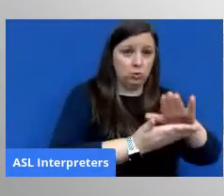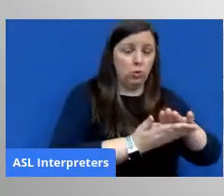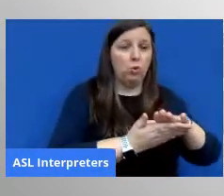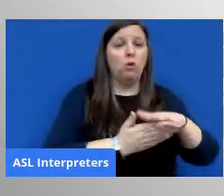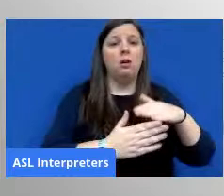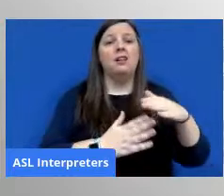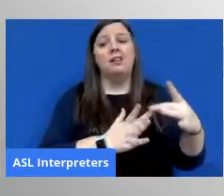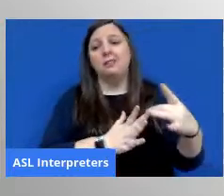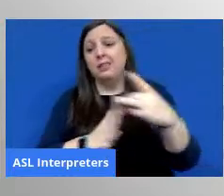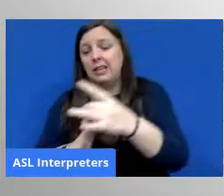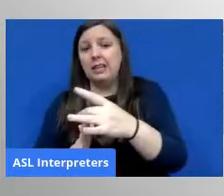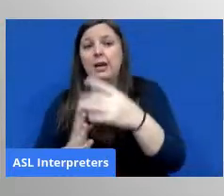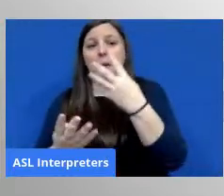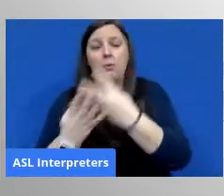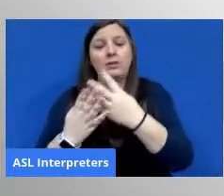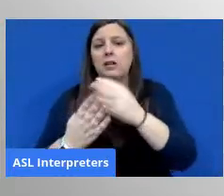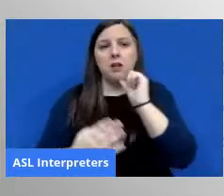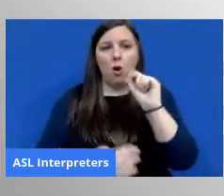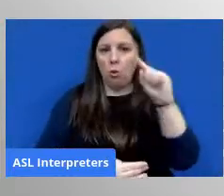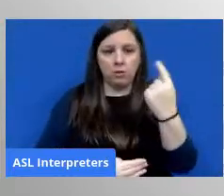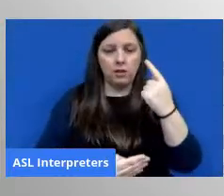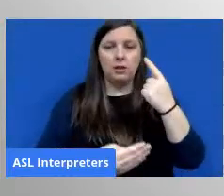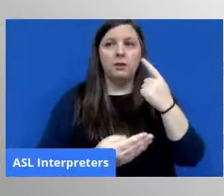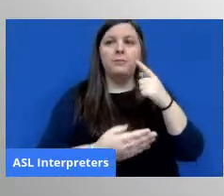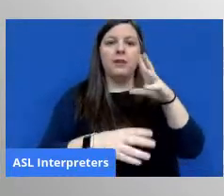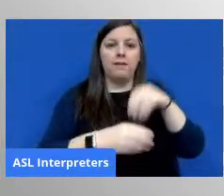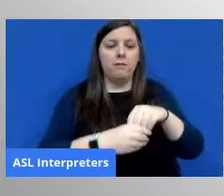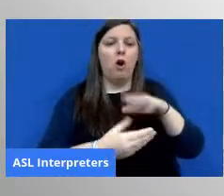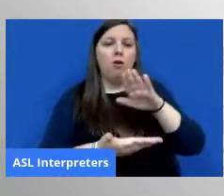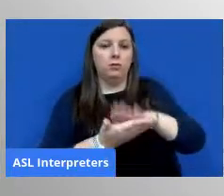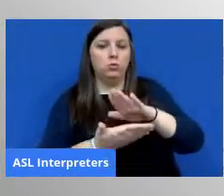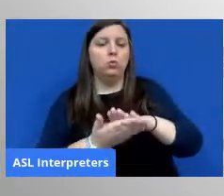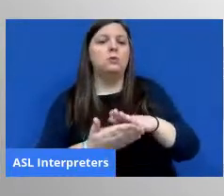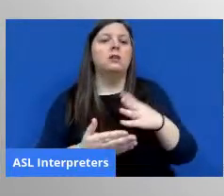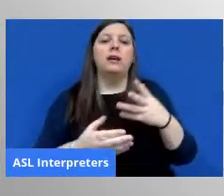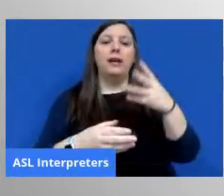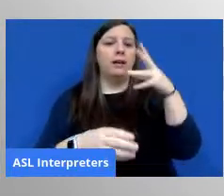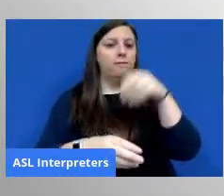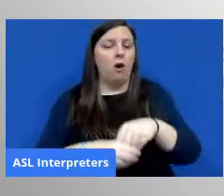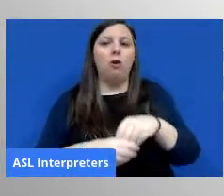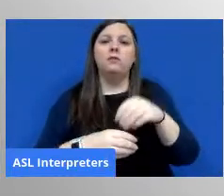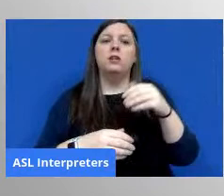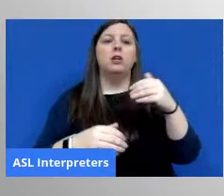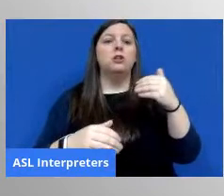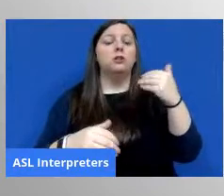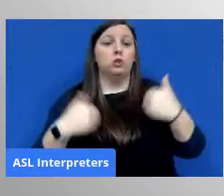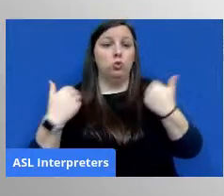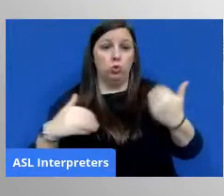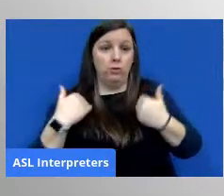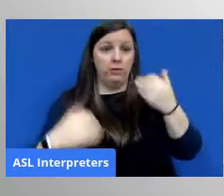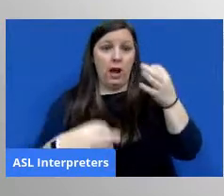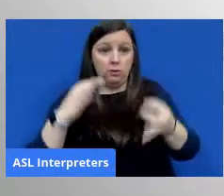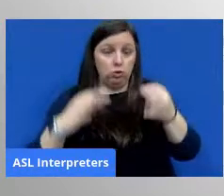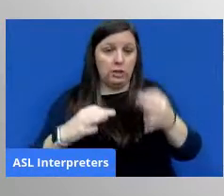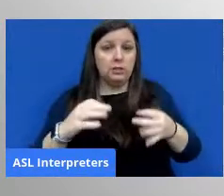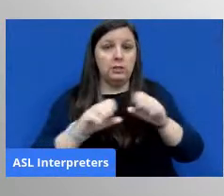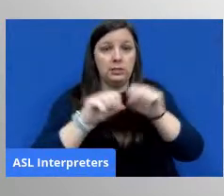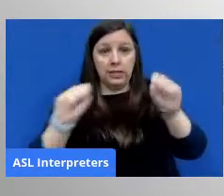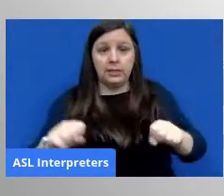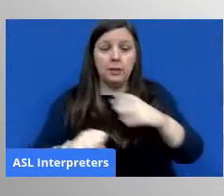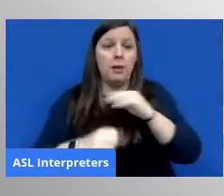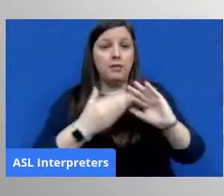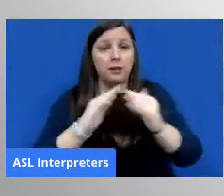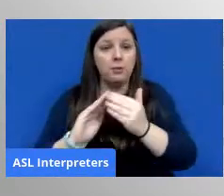It also involves the community at large. And so we all hold a responsibility in breaking that